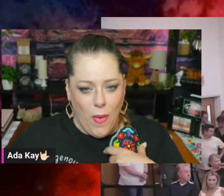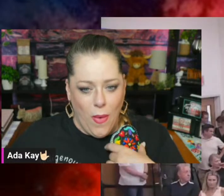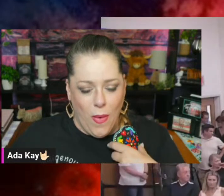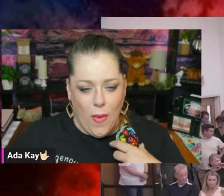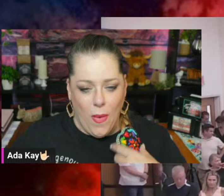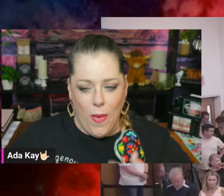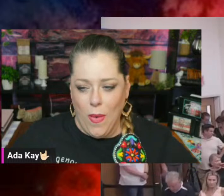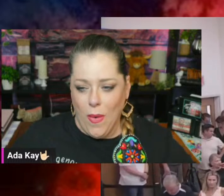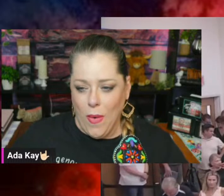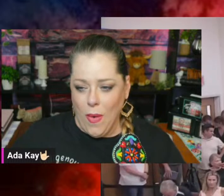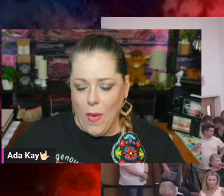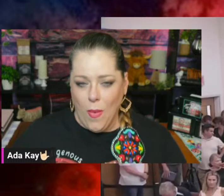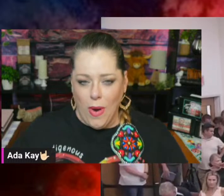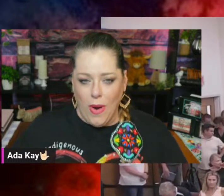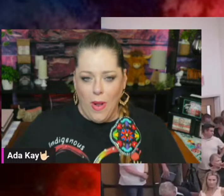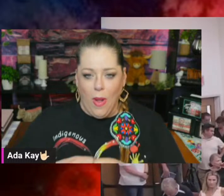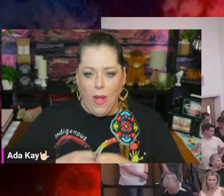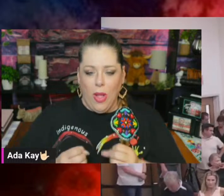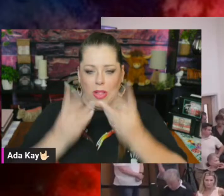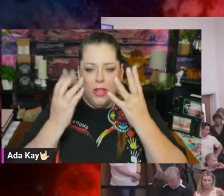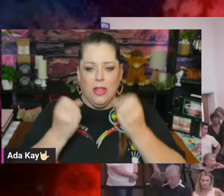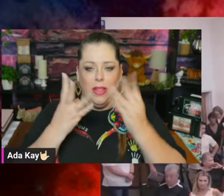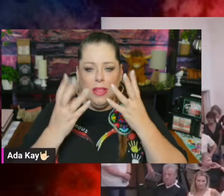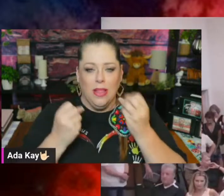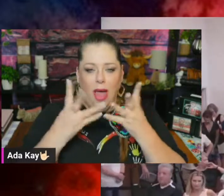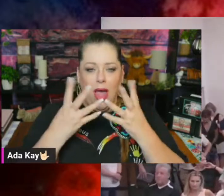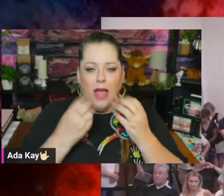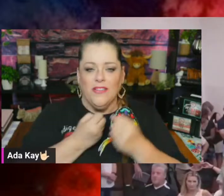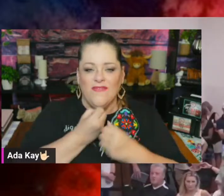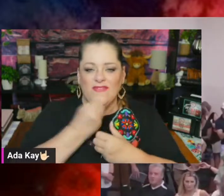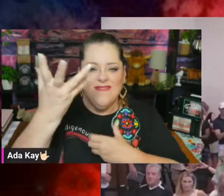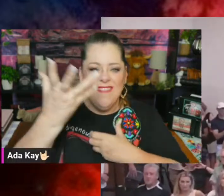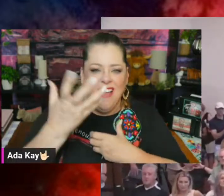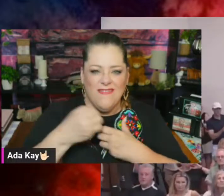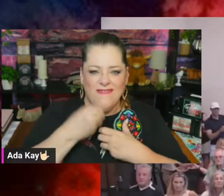the law the way it's intended to be upheld.